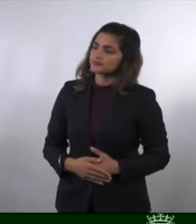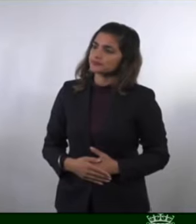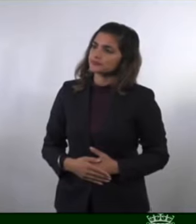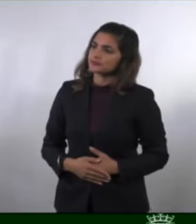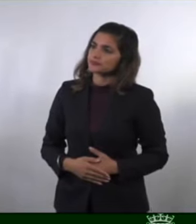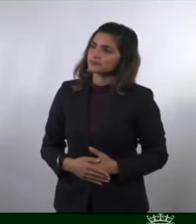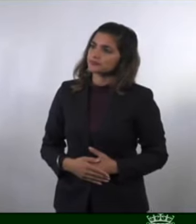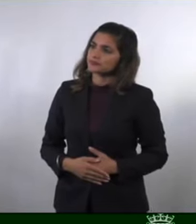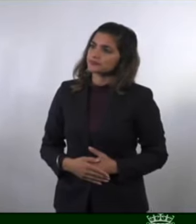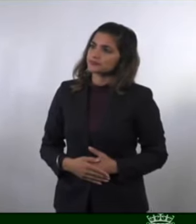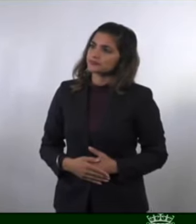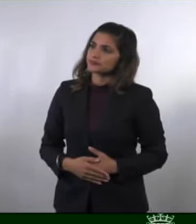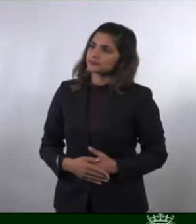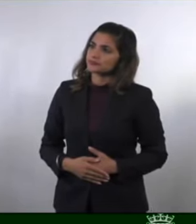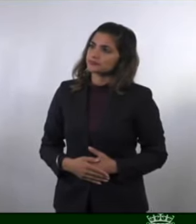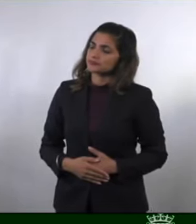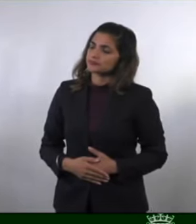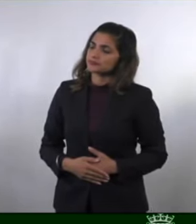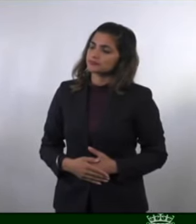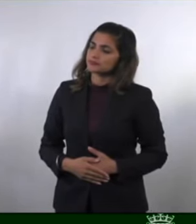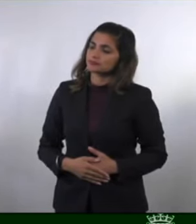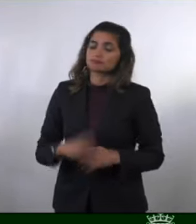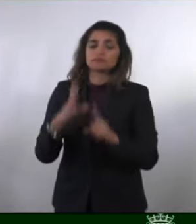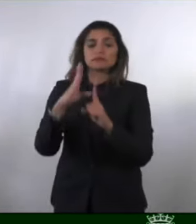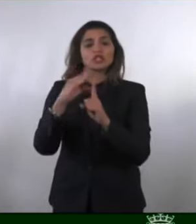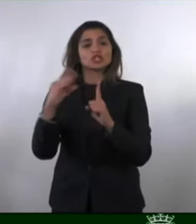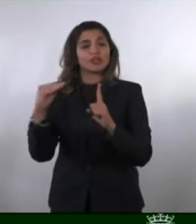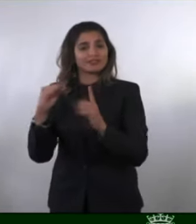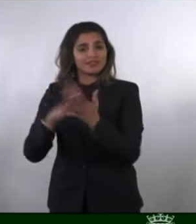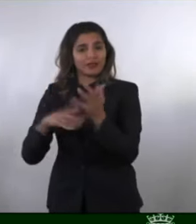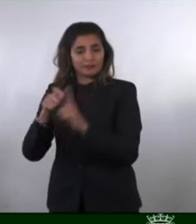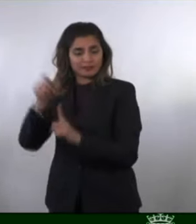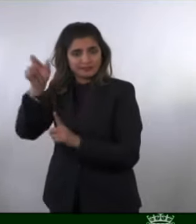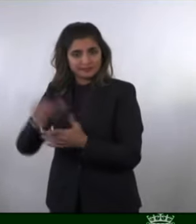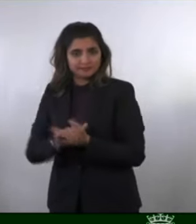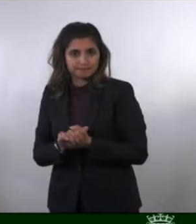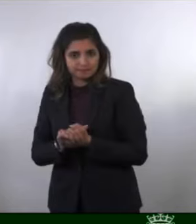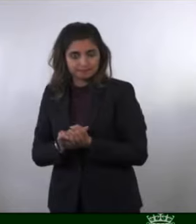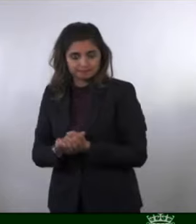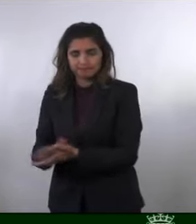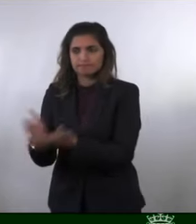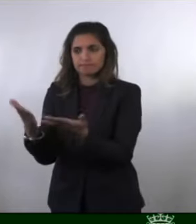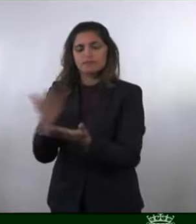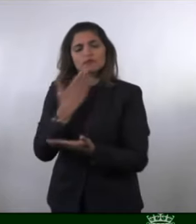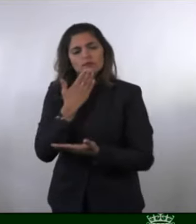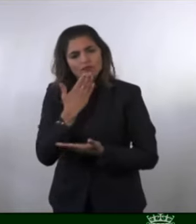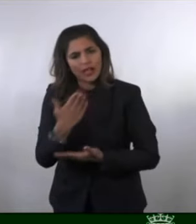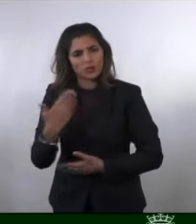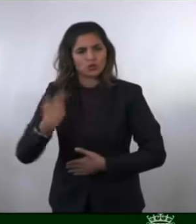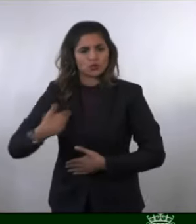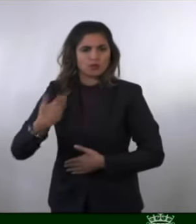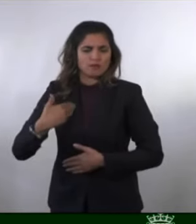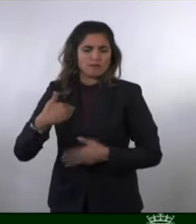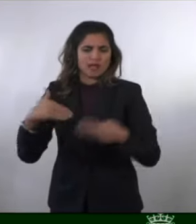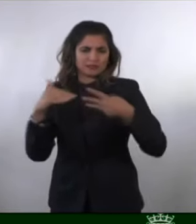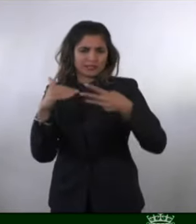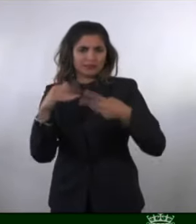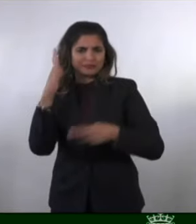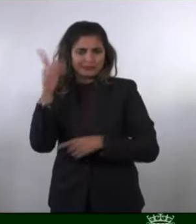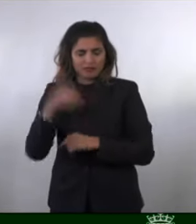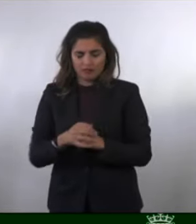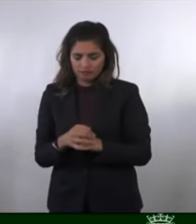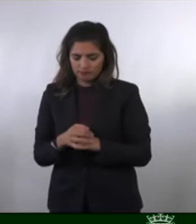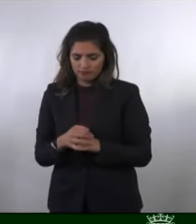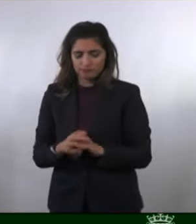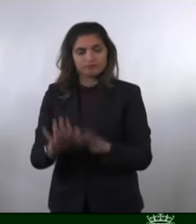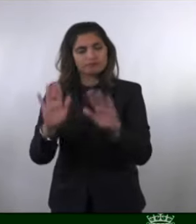Thank you, Madam Deputy Speaker. Families and businesses in Bexleyheath and Crayford will share my strong support for my right